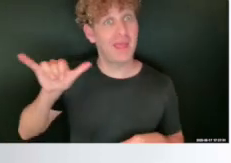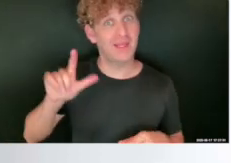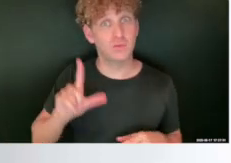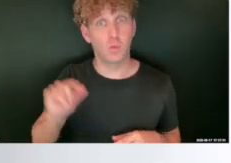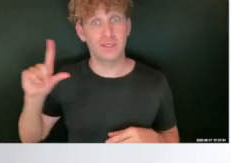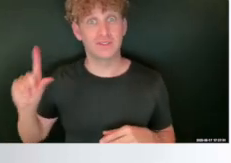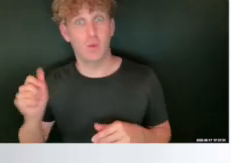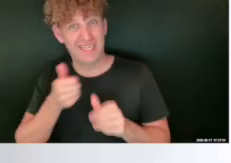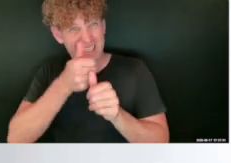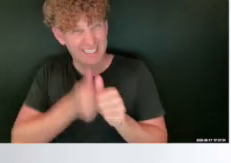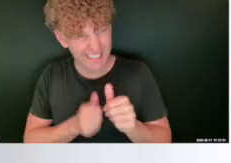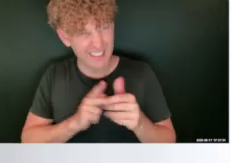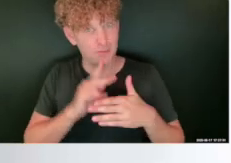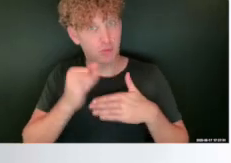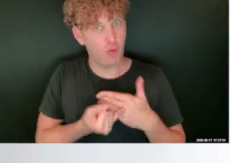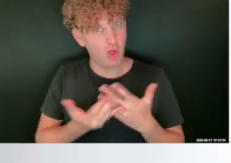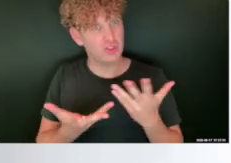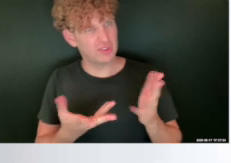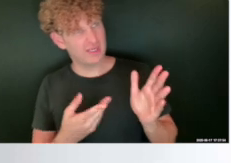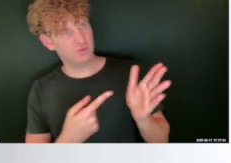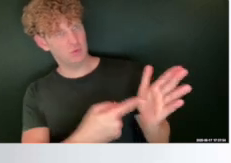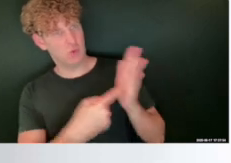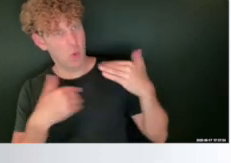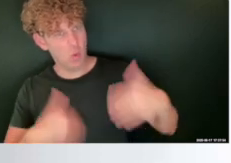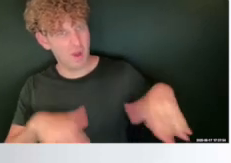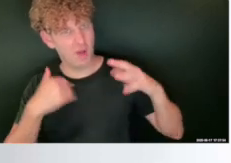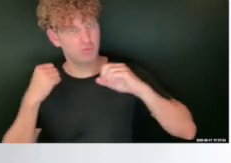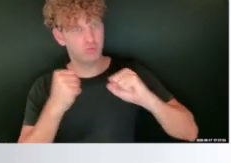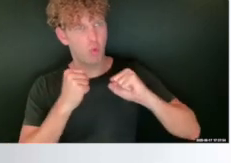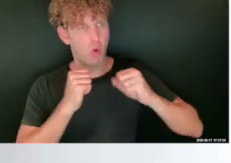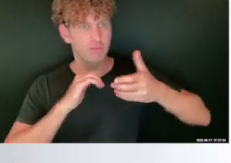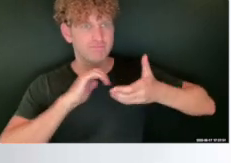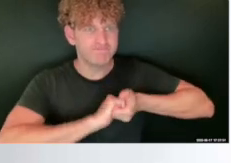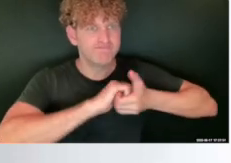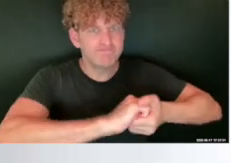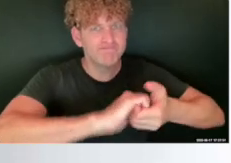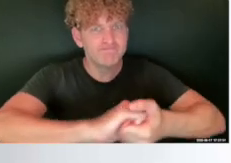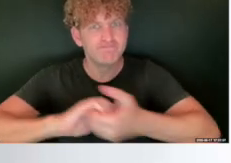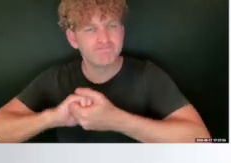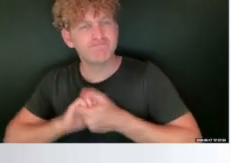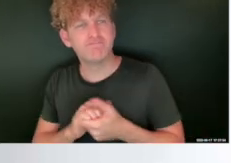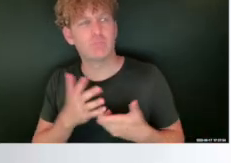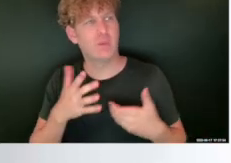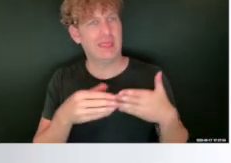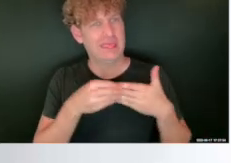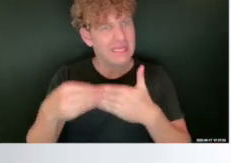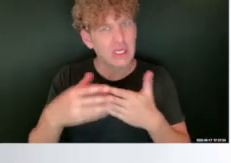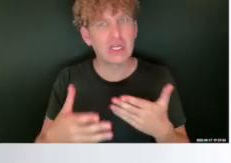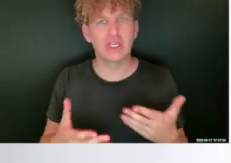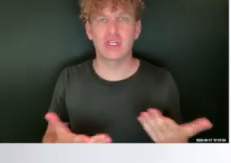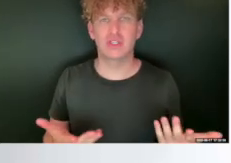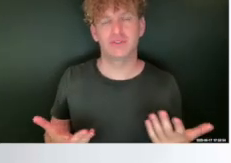on alternative transportation solutions. A few highlights from these include bicycle and